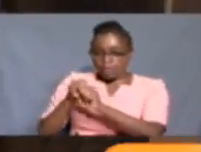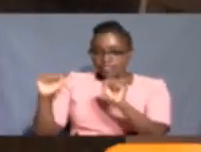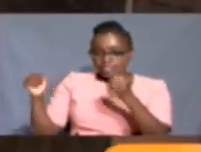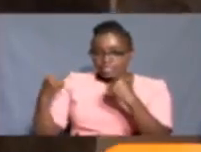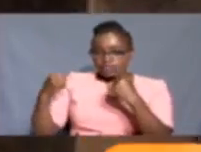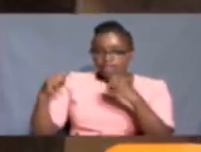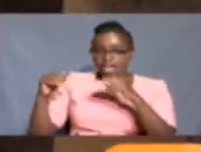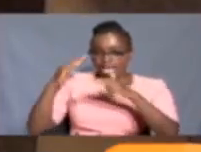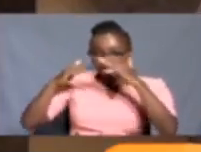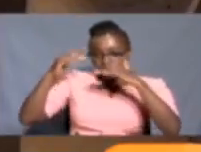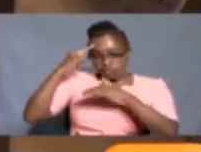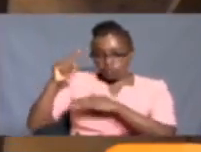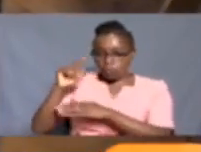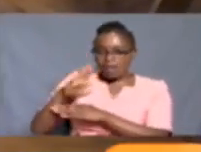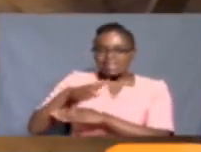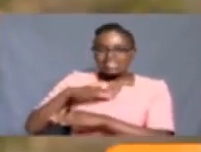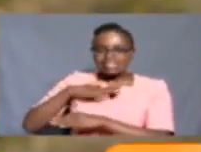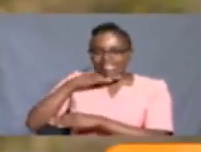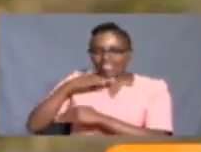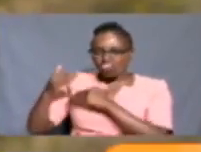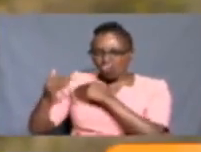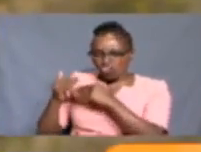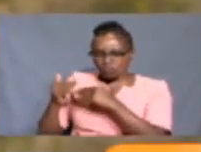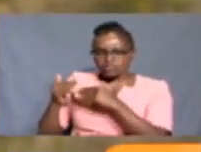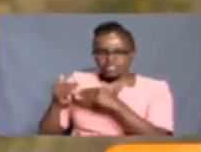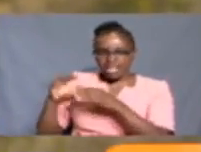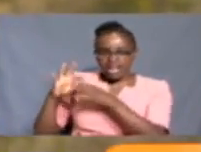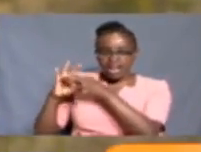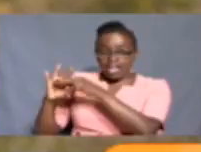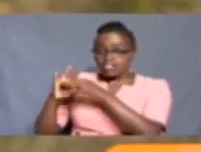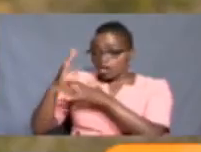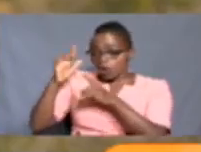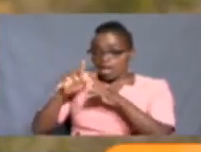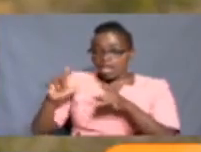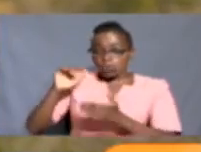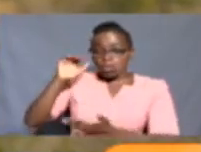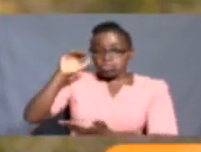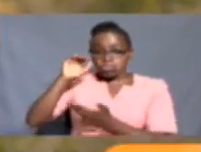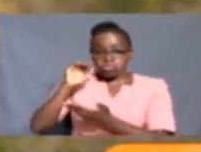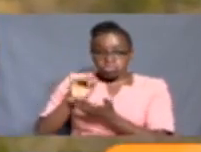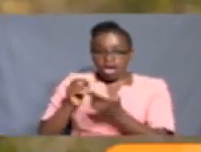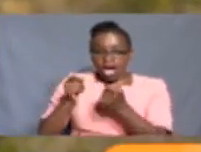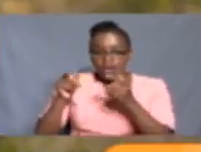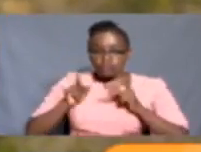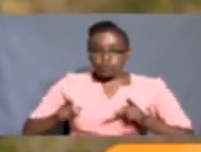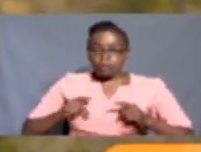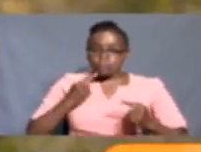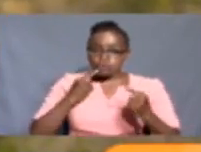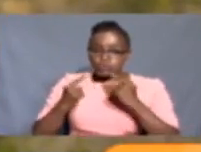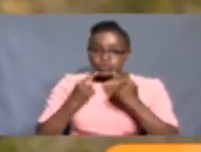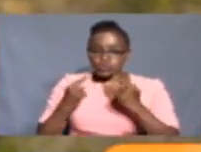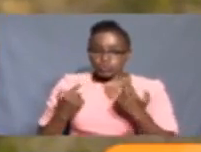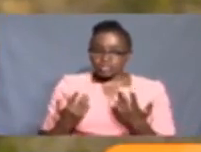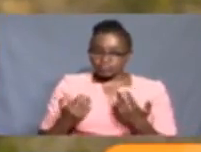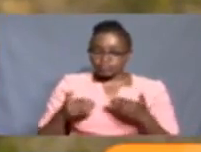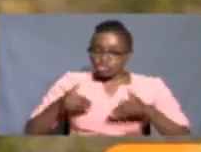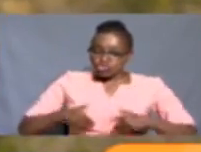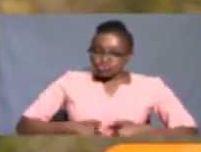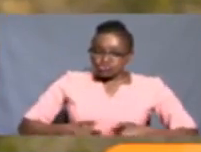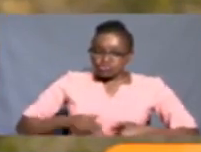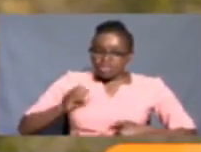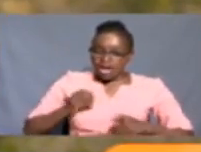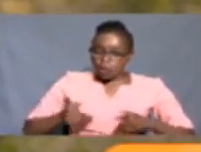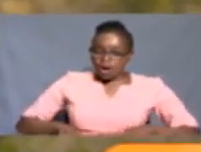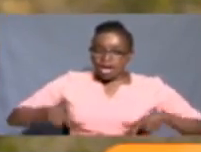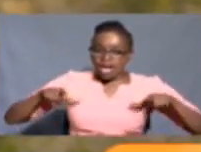haven for their dying culture. Hii lugha inafifia, maana ni wachache wanaizungumza, vijana wetu wanaishi siku hizi, wanaishi